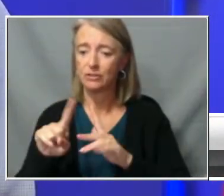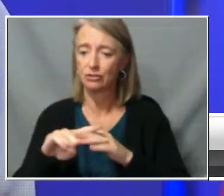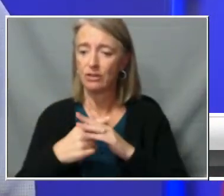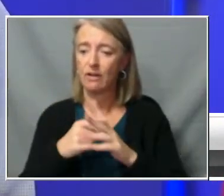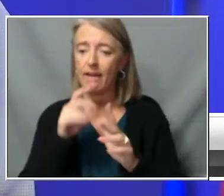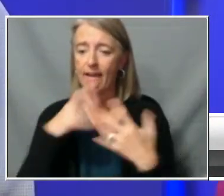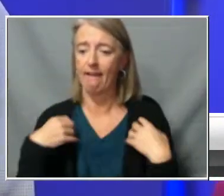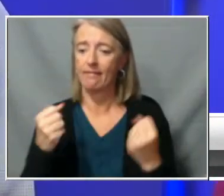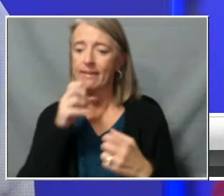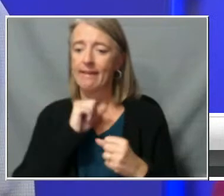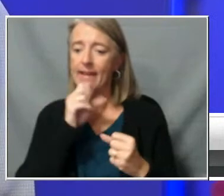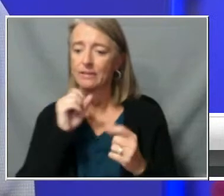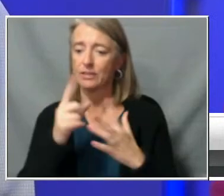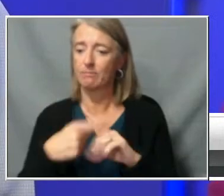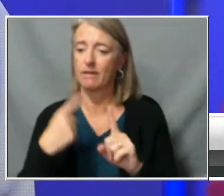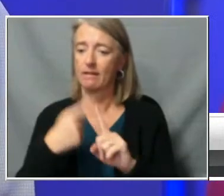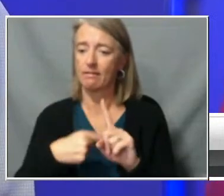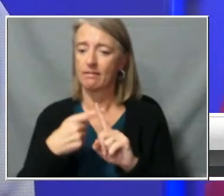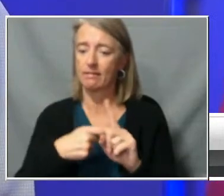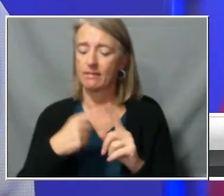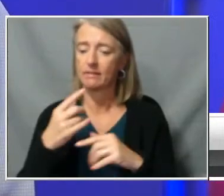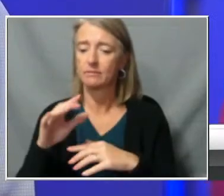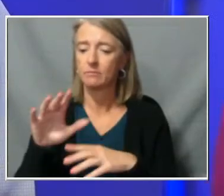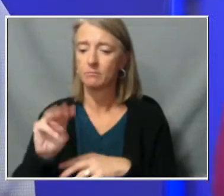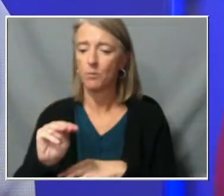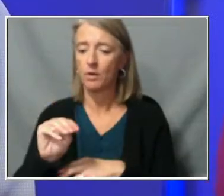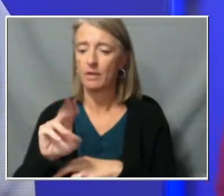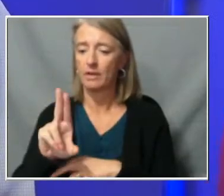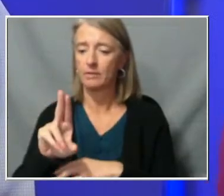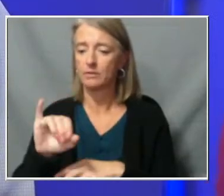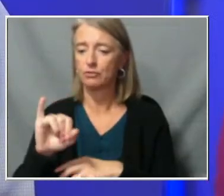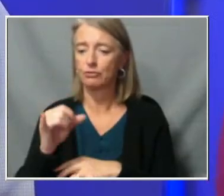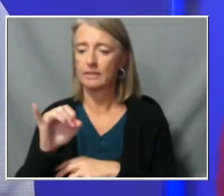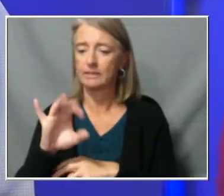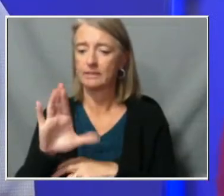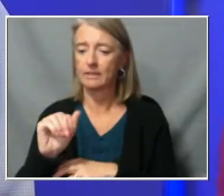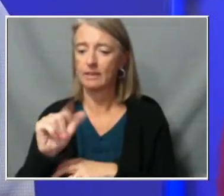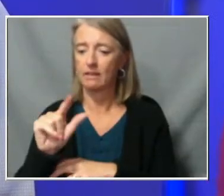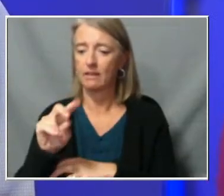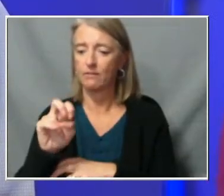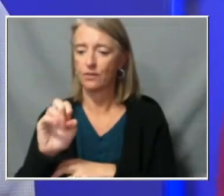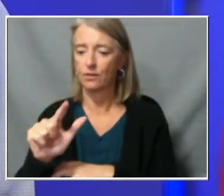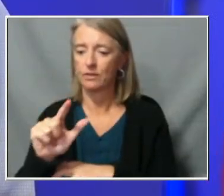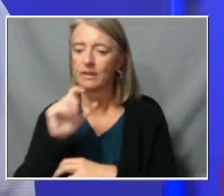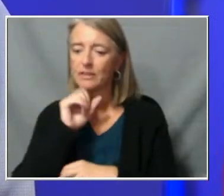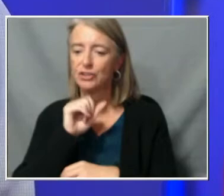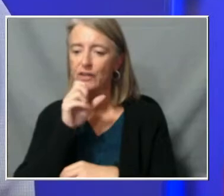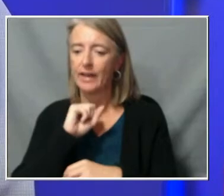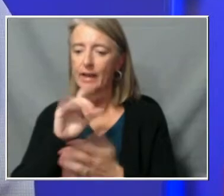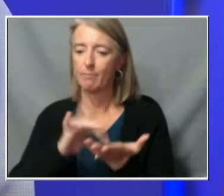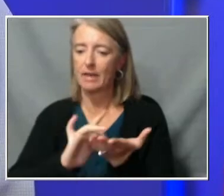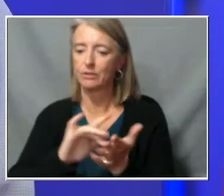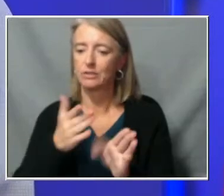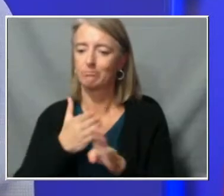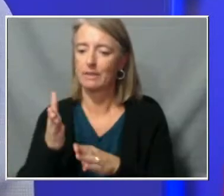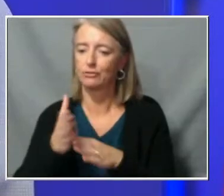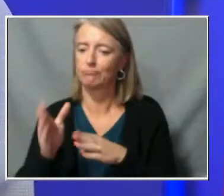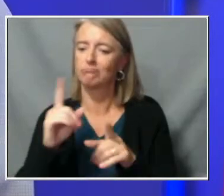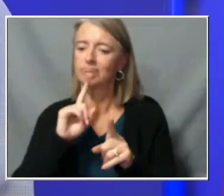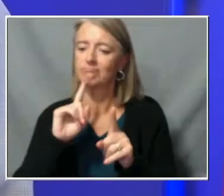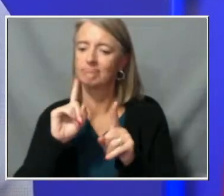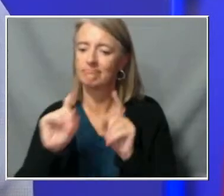Good morning, I'm Jessica Lovell, and welcome to the Morning Medical Update. Today, our geriatric medicine specialists answer some of their frequently